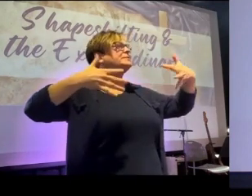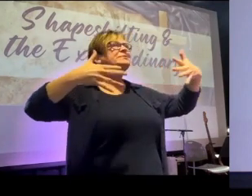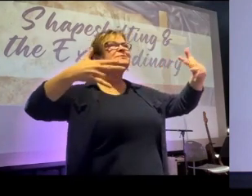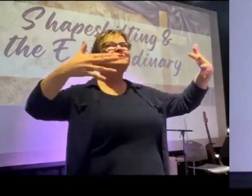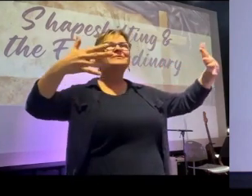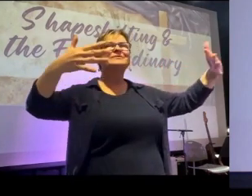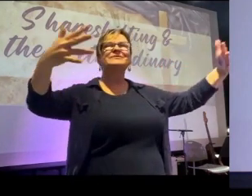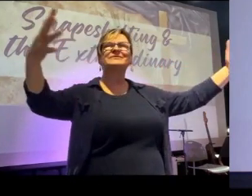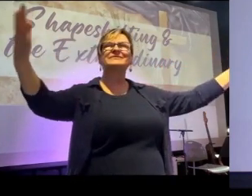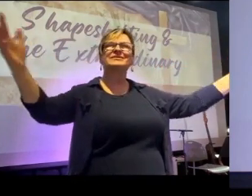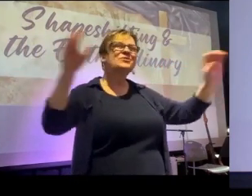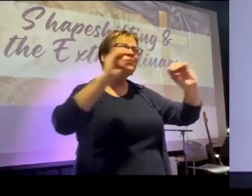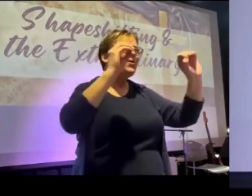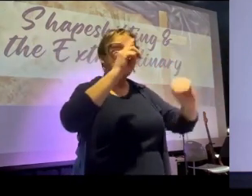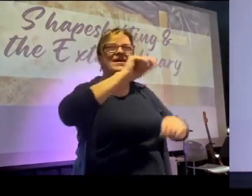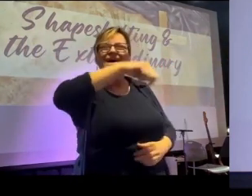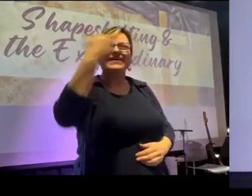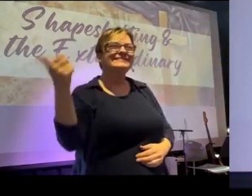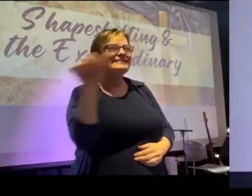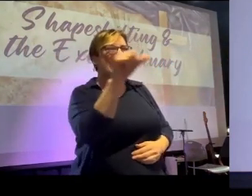unrepeatable.